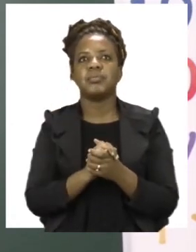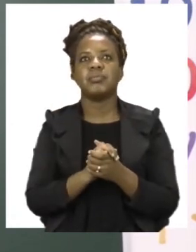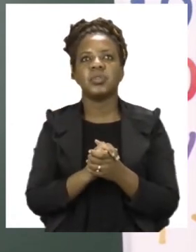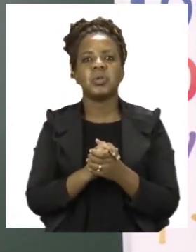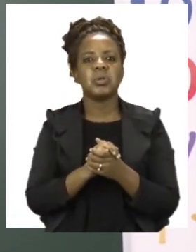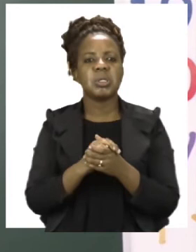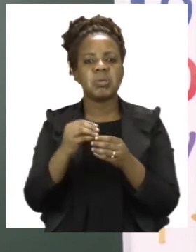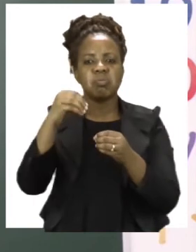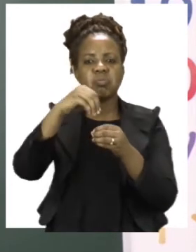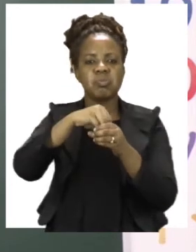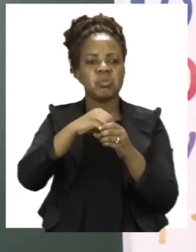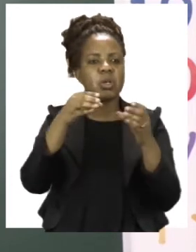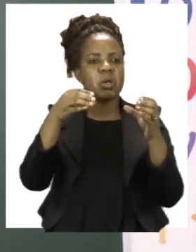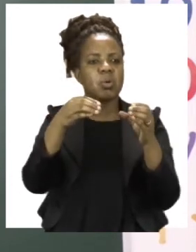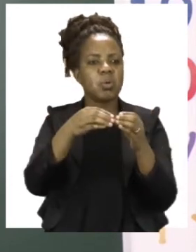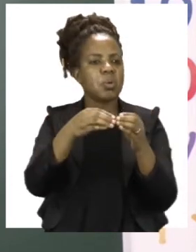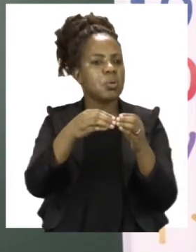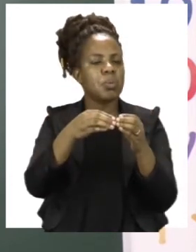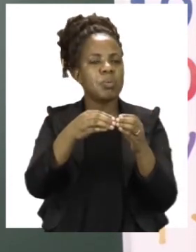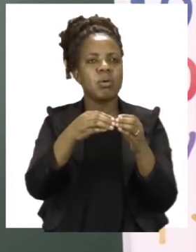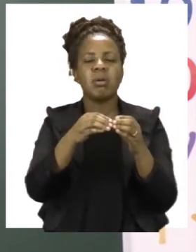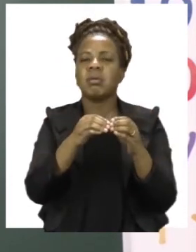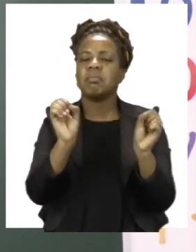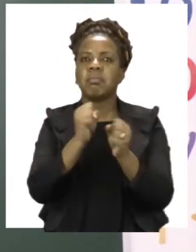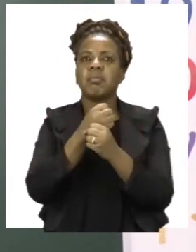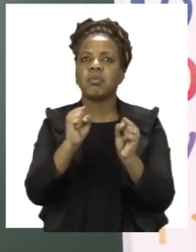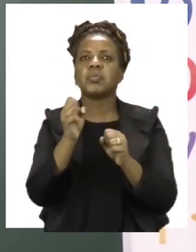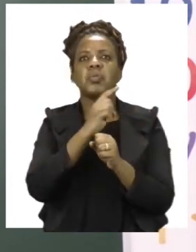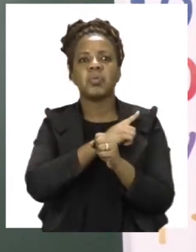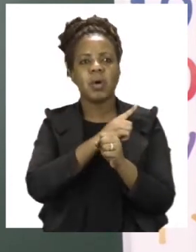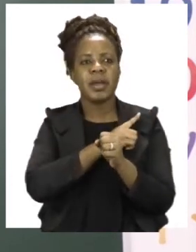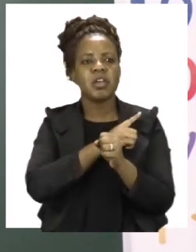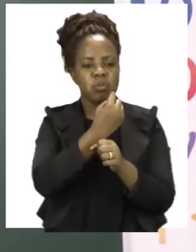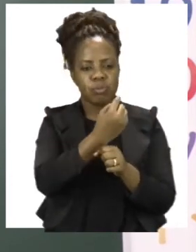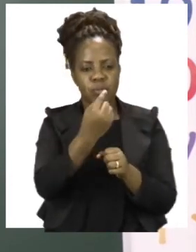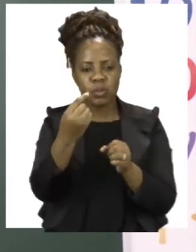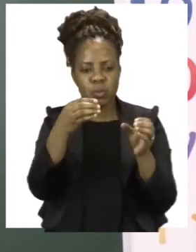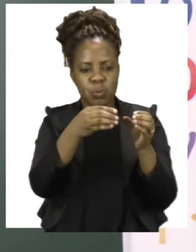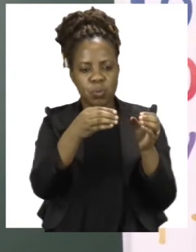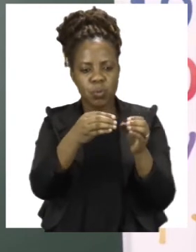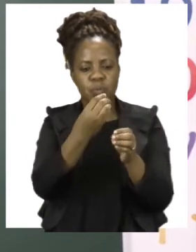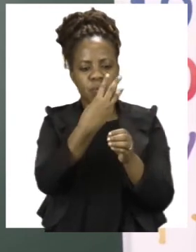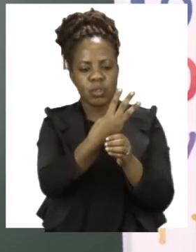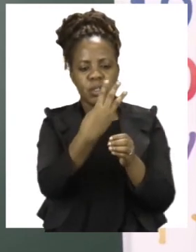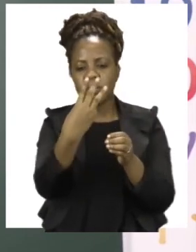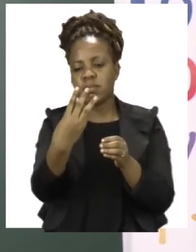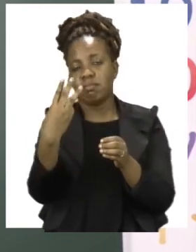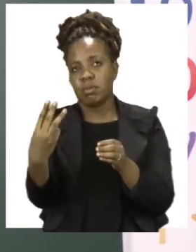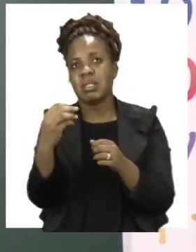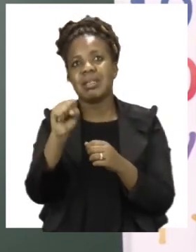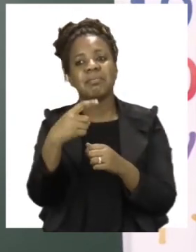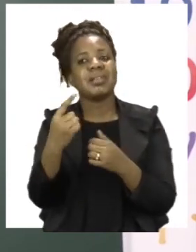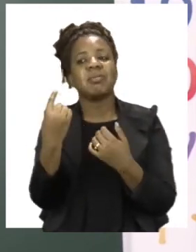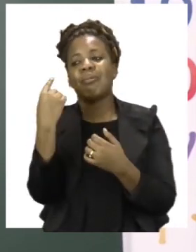a space. Remember, we are dividing by 3. So it's okay if you have a remainder, so long you say that you have a